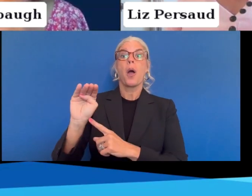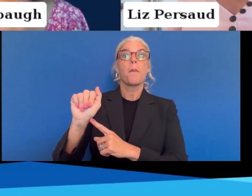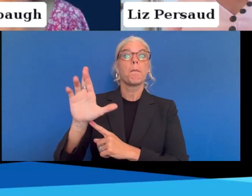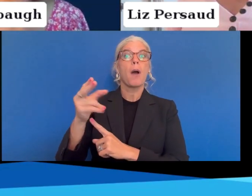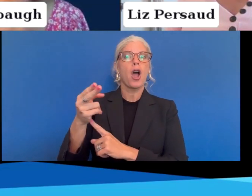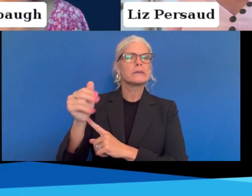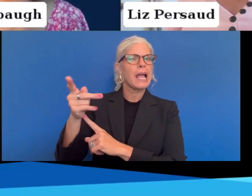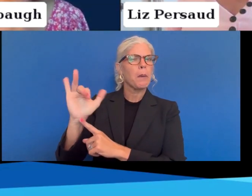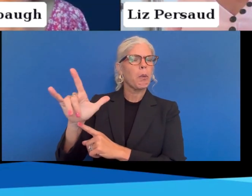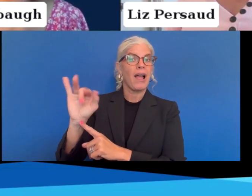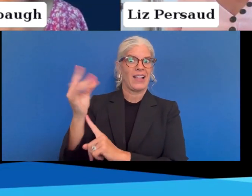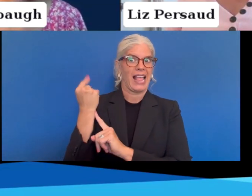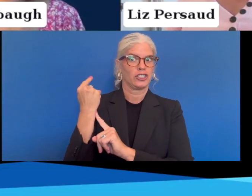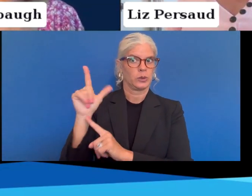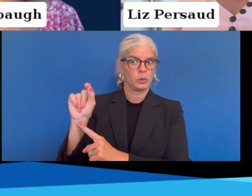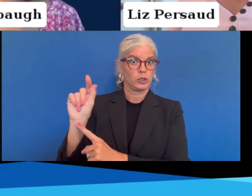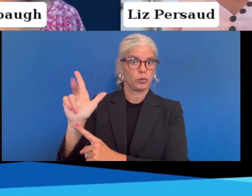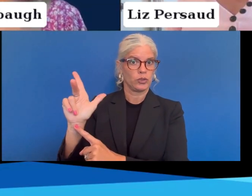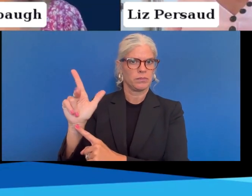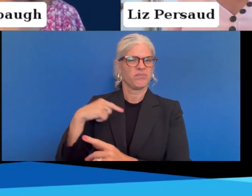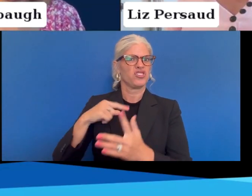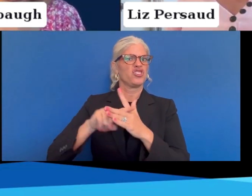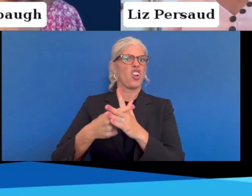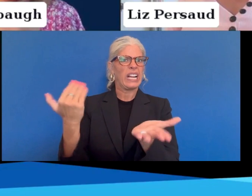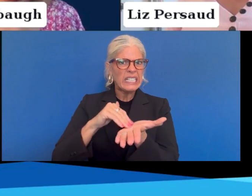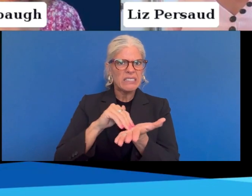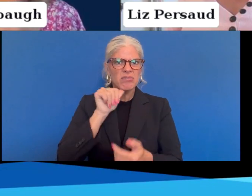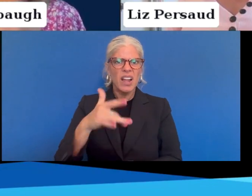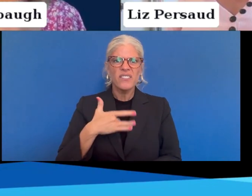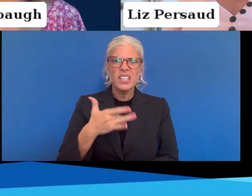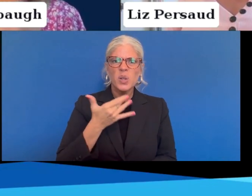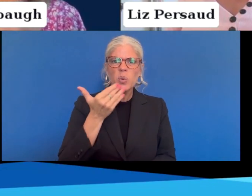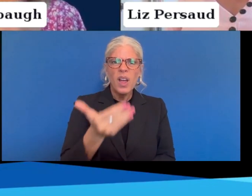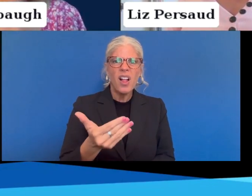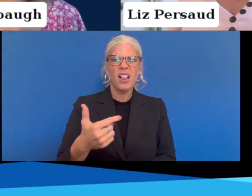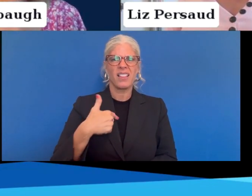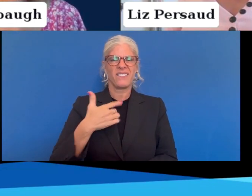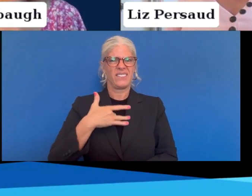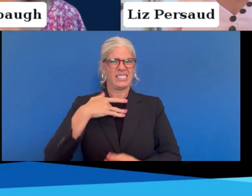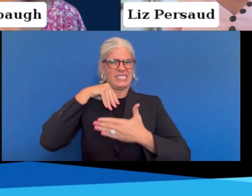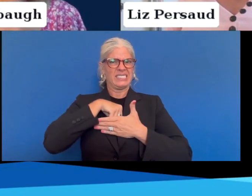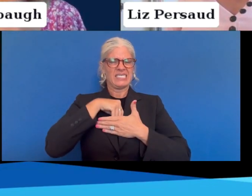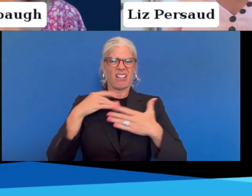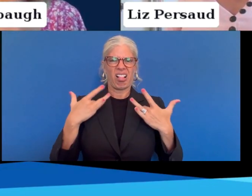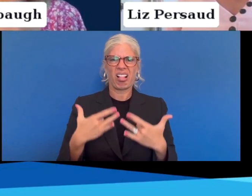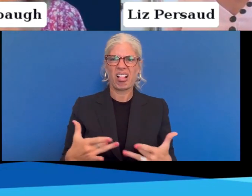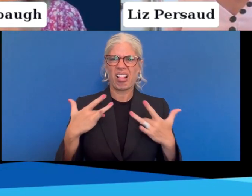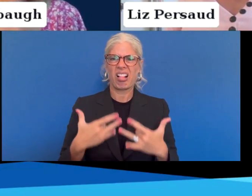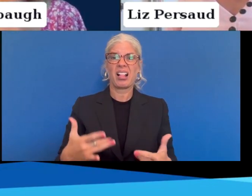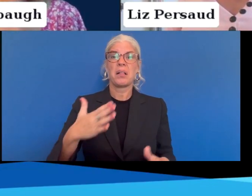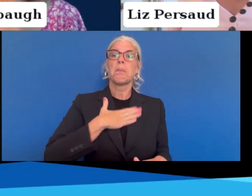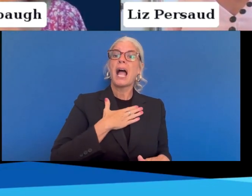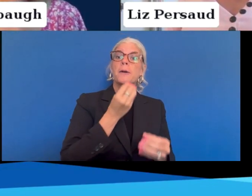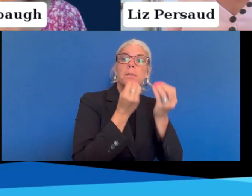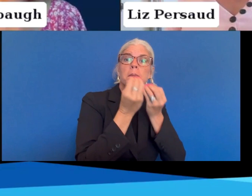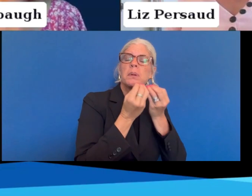in January, and March, April of last year, 2023, I just started not